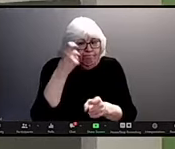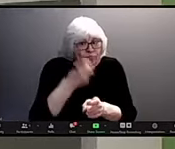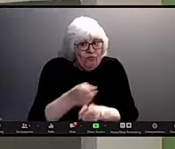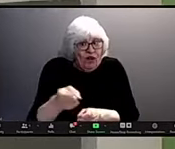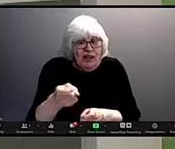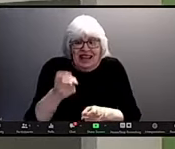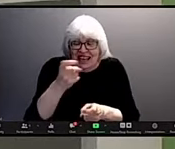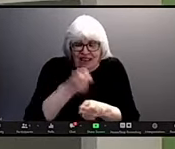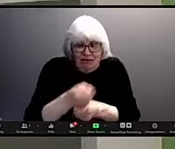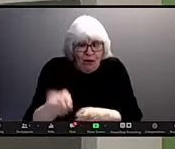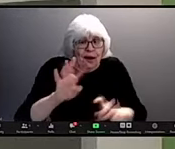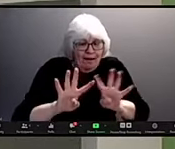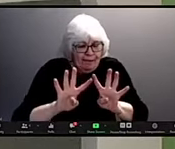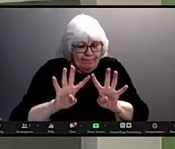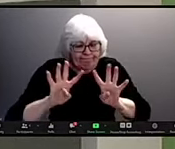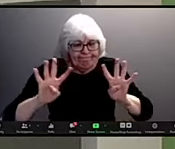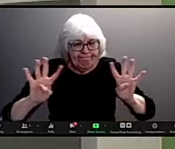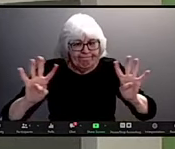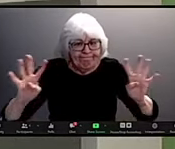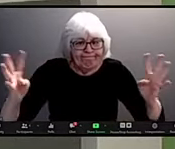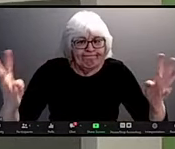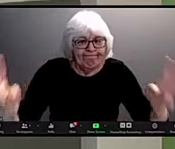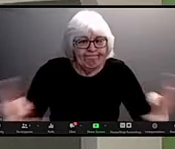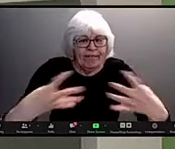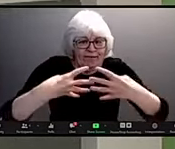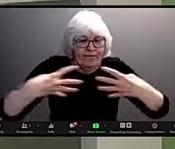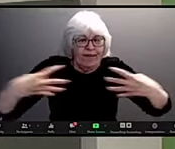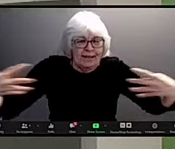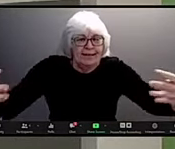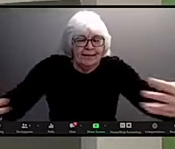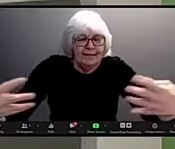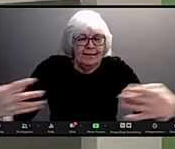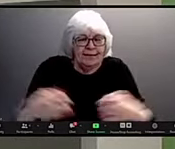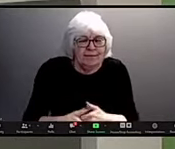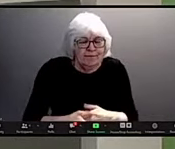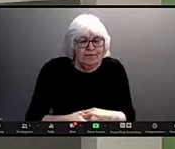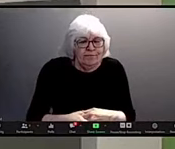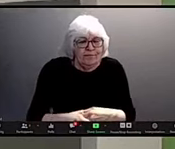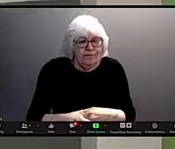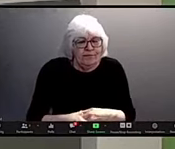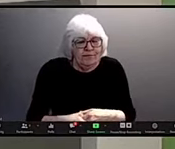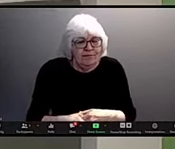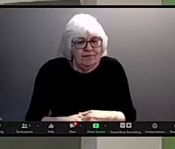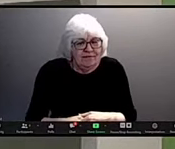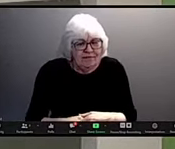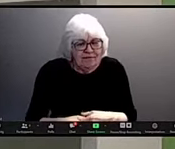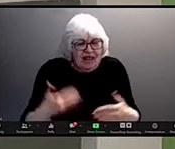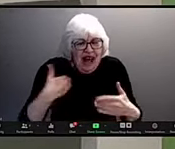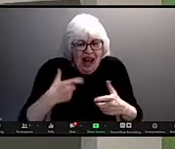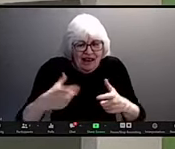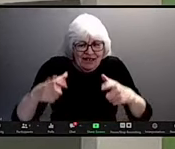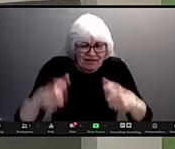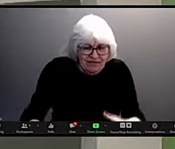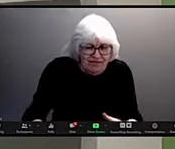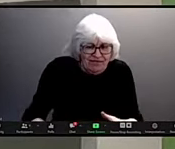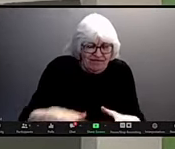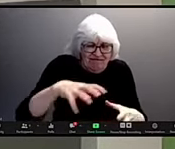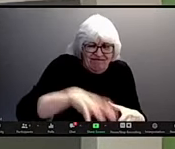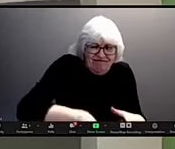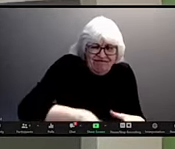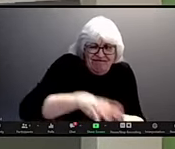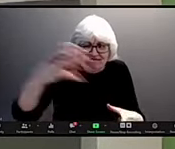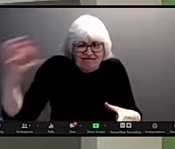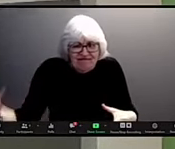have some sites with well caps missing, open sewer, obviously, you know, partially damaged, say a basement